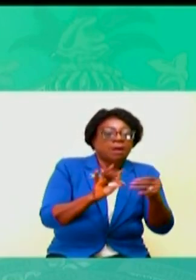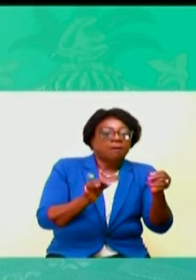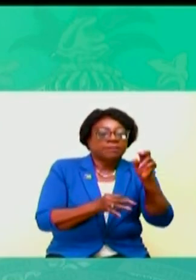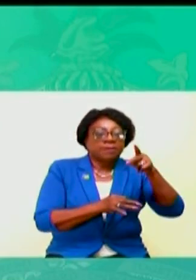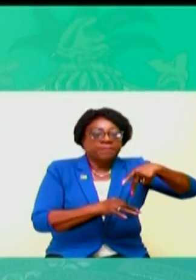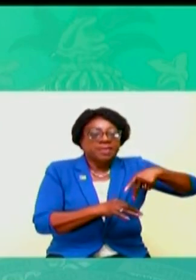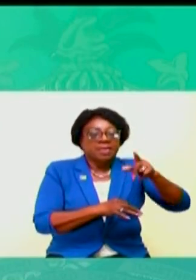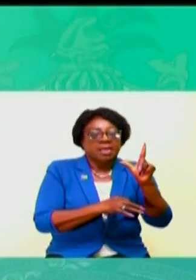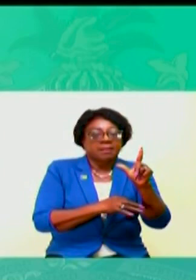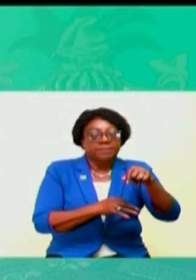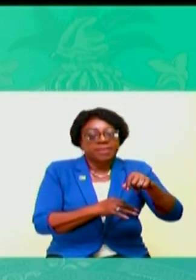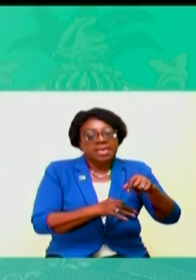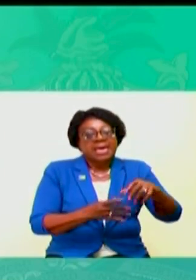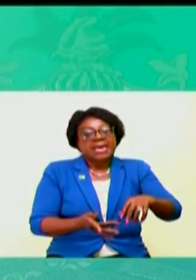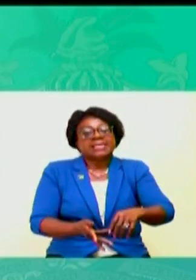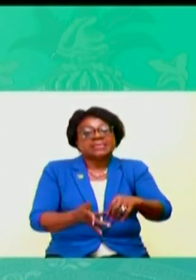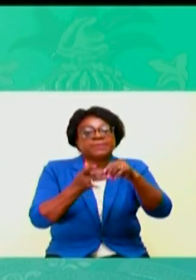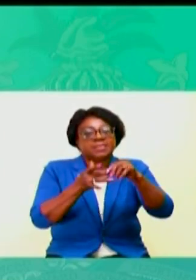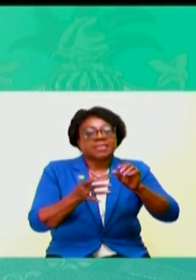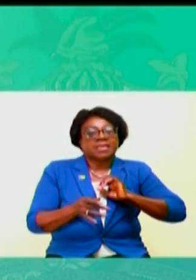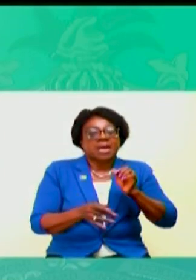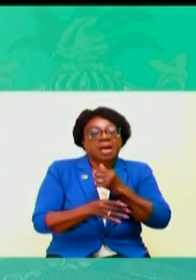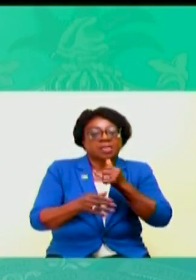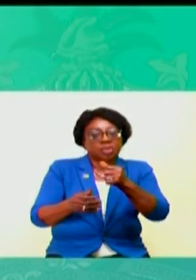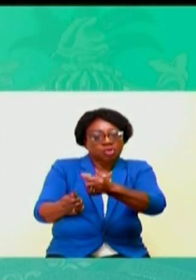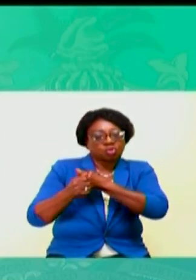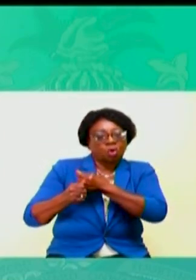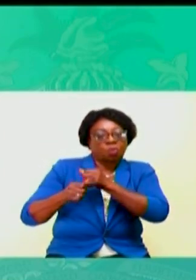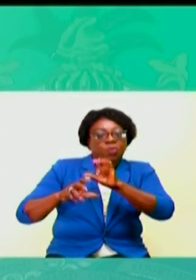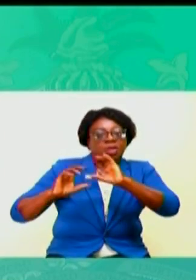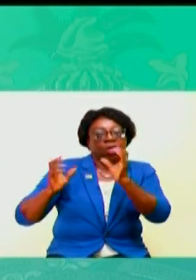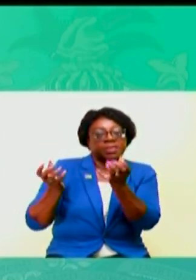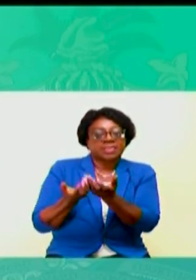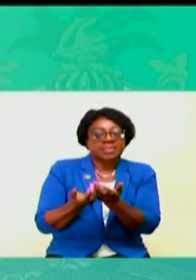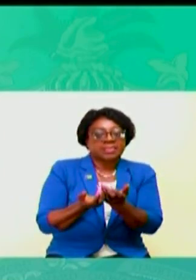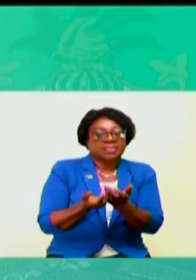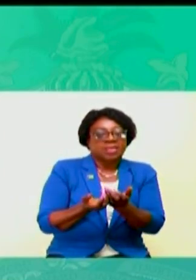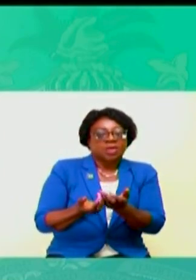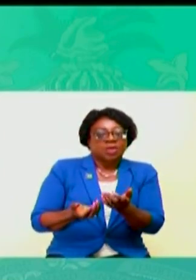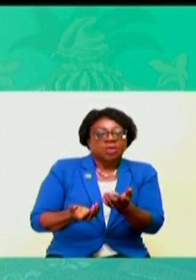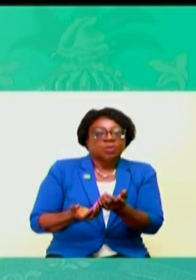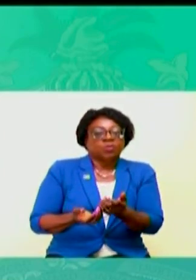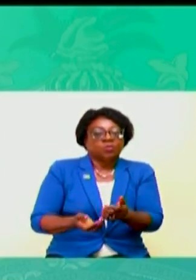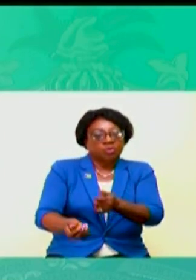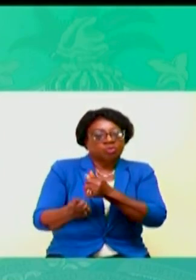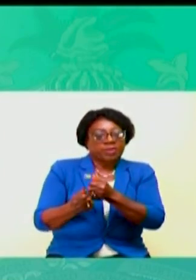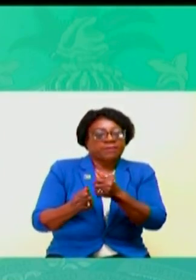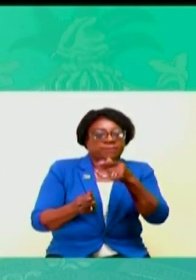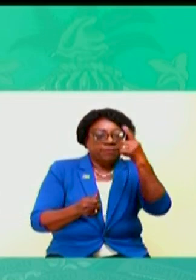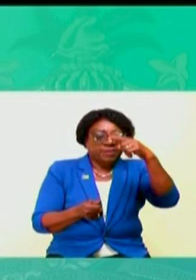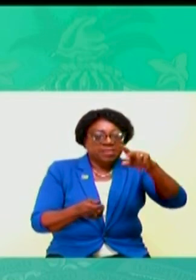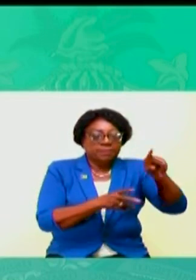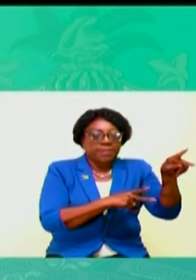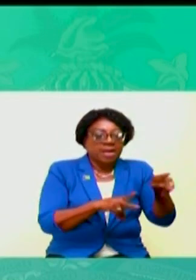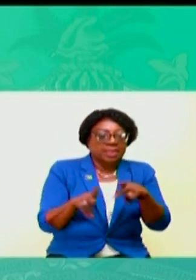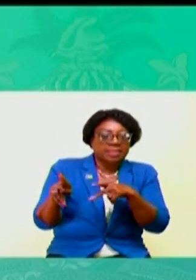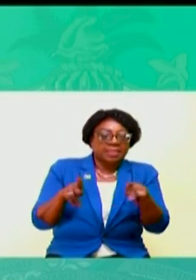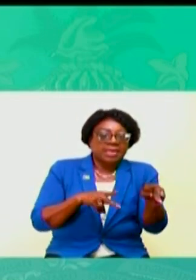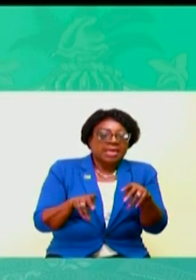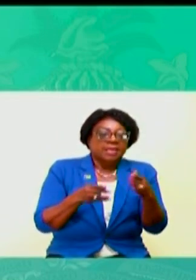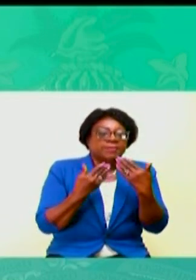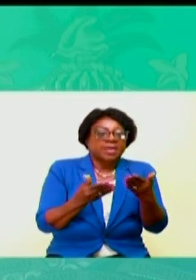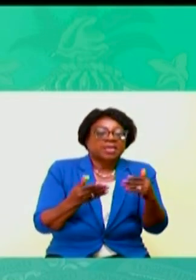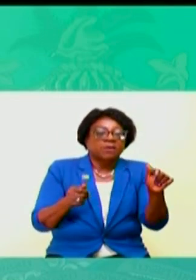Party, especially our stalwart councillors, the backbone of this party, thank you for everything that you do